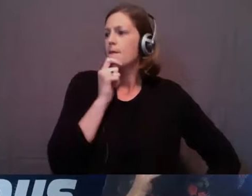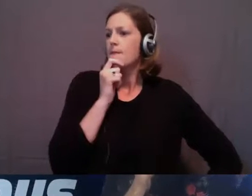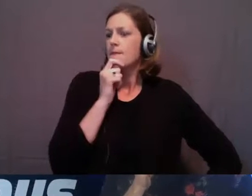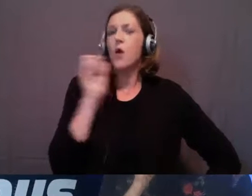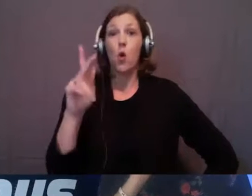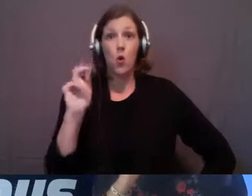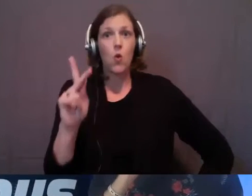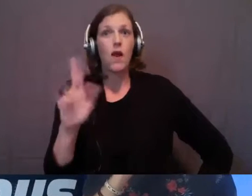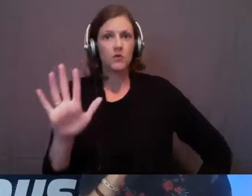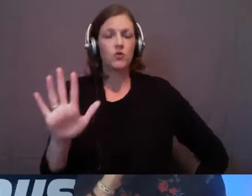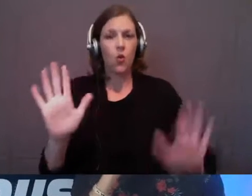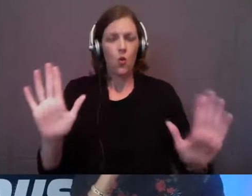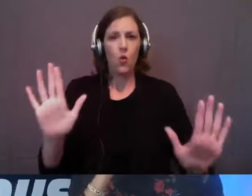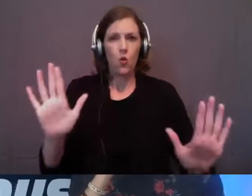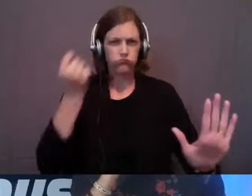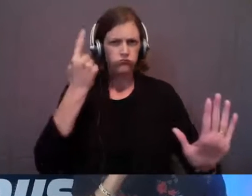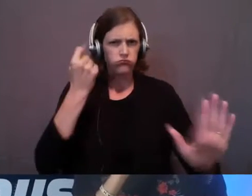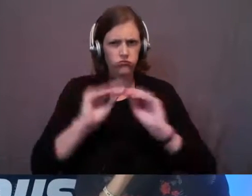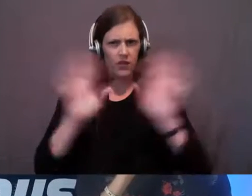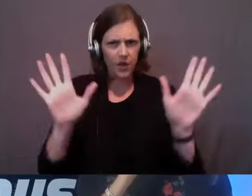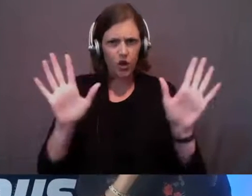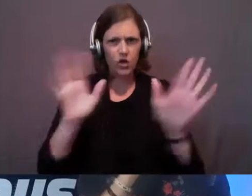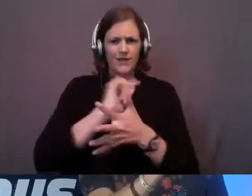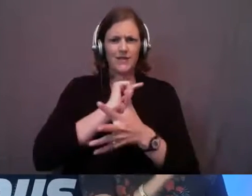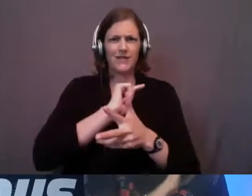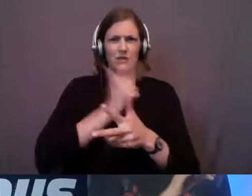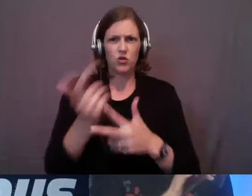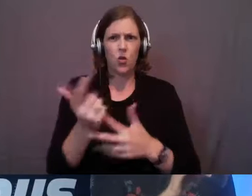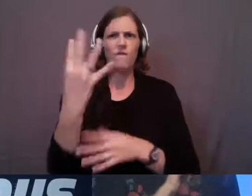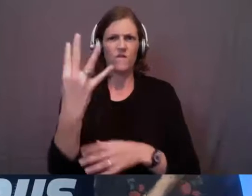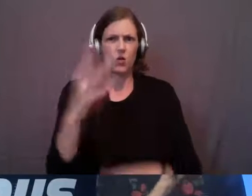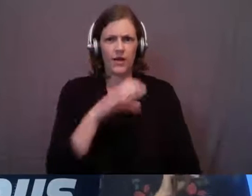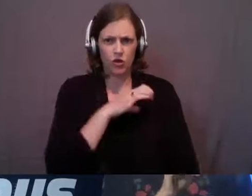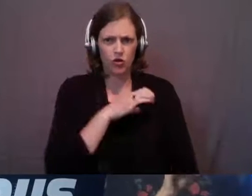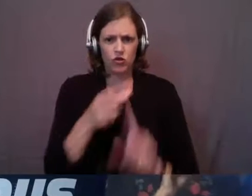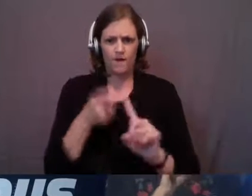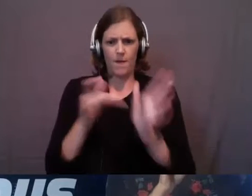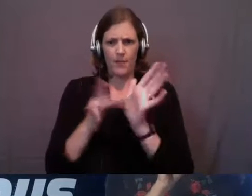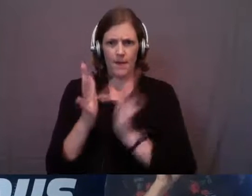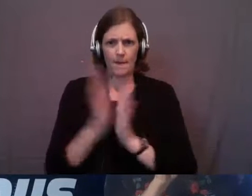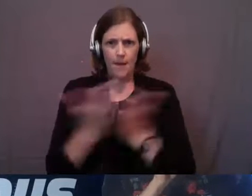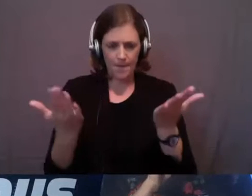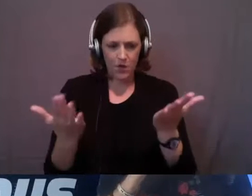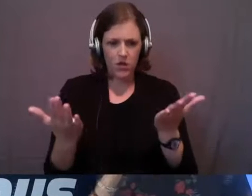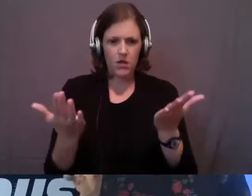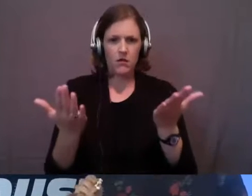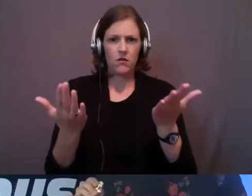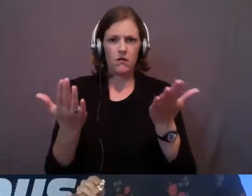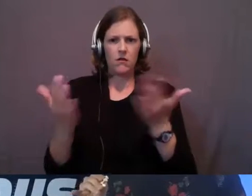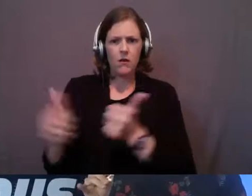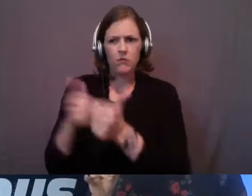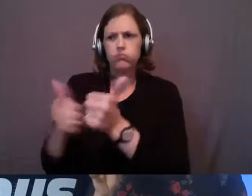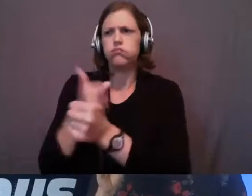Okay, so it's. Let me get this straight. It's a series on 4 characters from the Bible who pursued